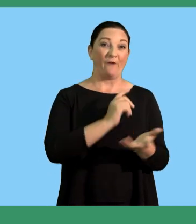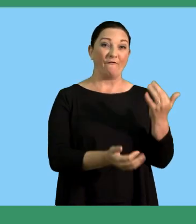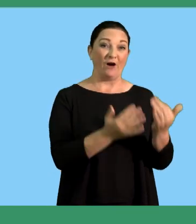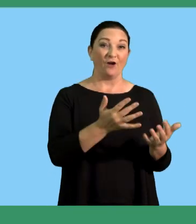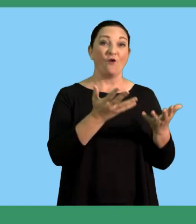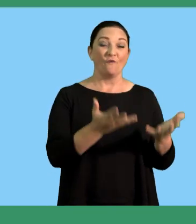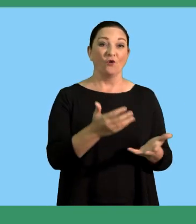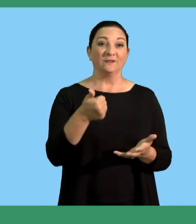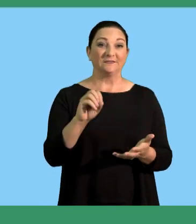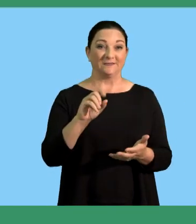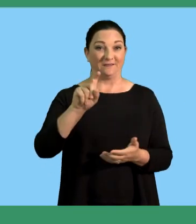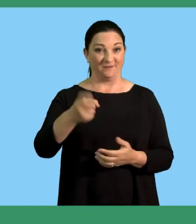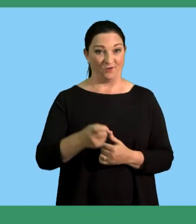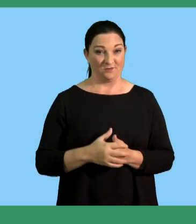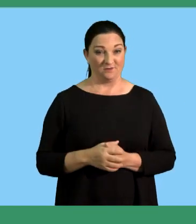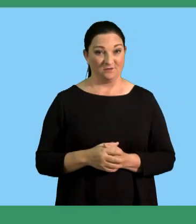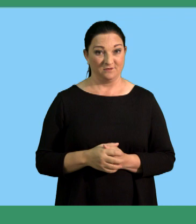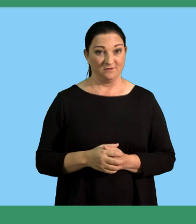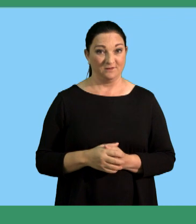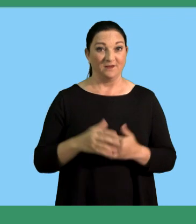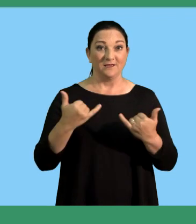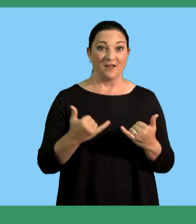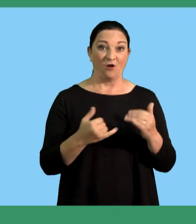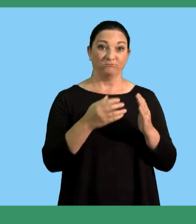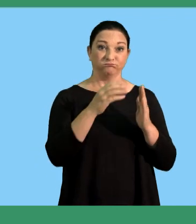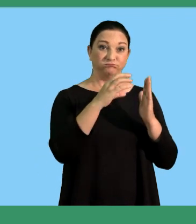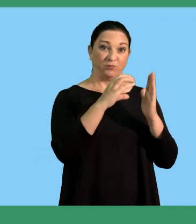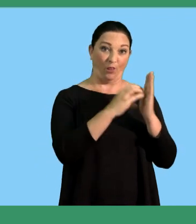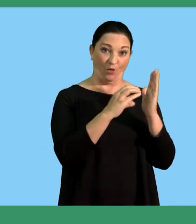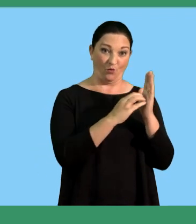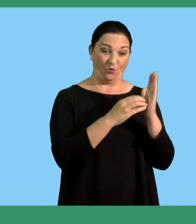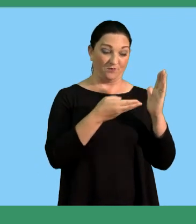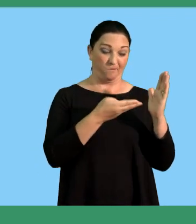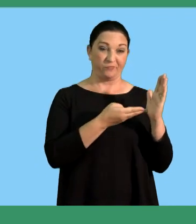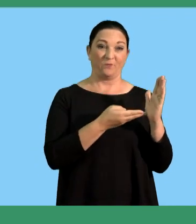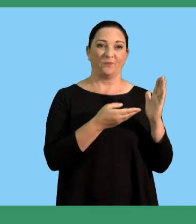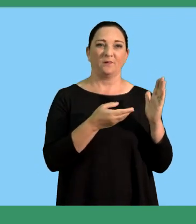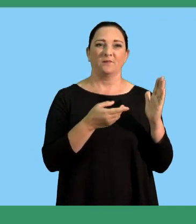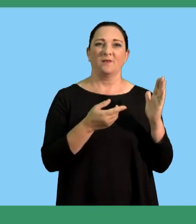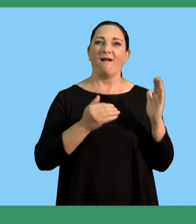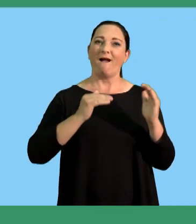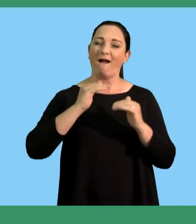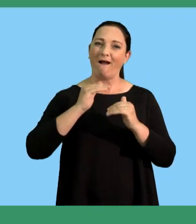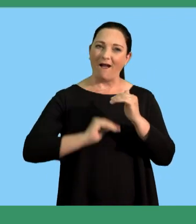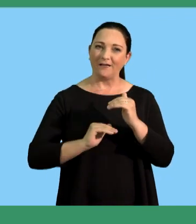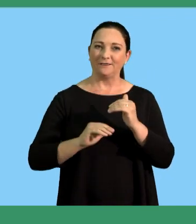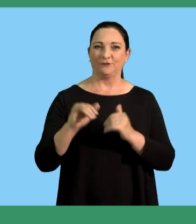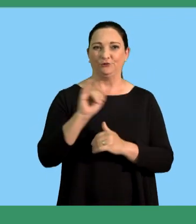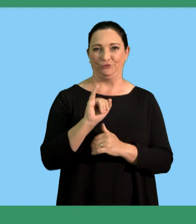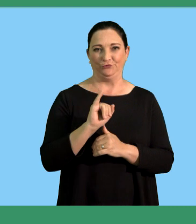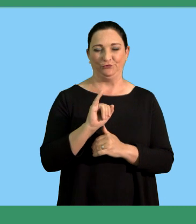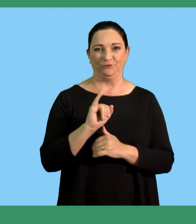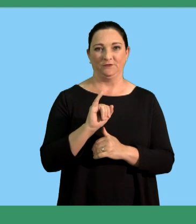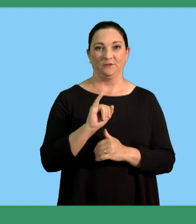is how much stock was destroyed. So the clause that is applicable in this case, because of under insurance that